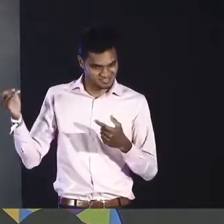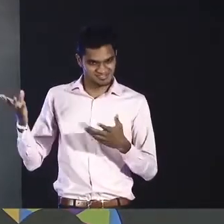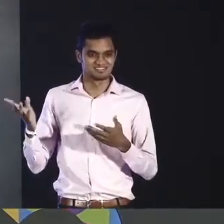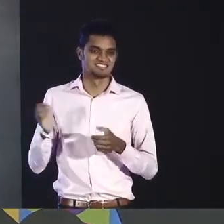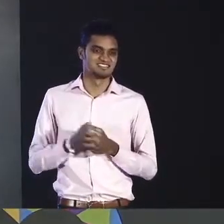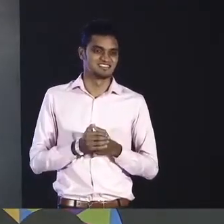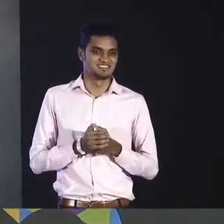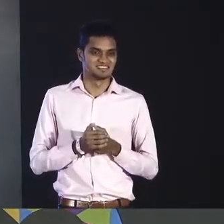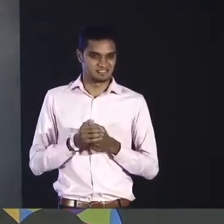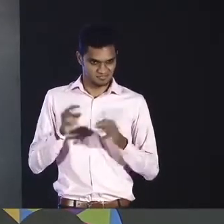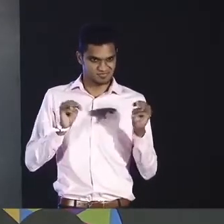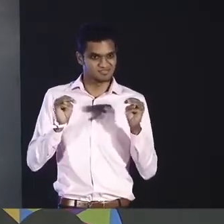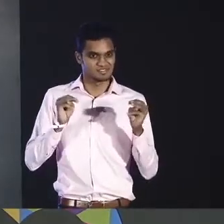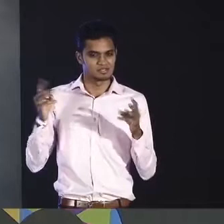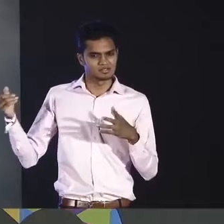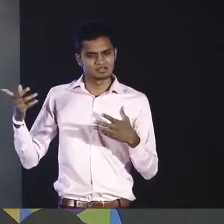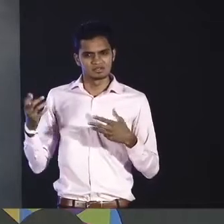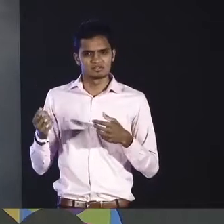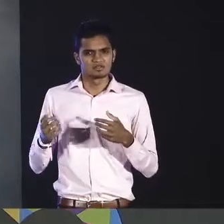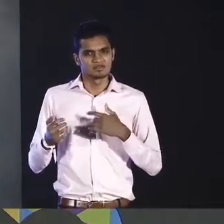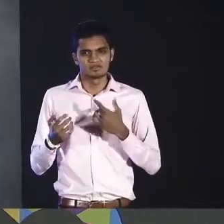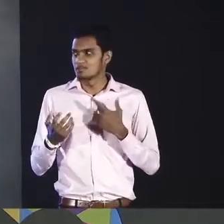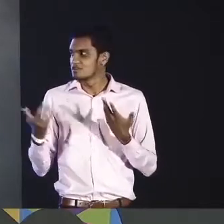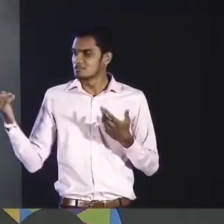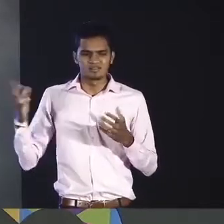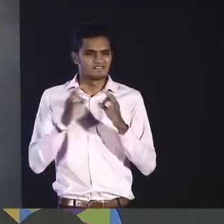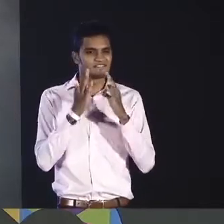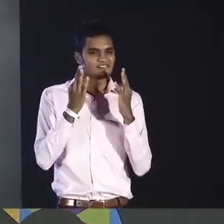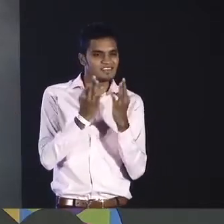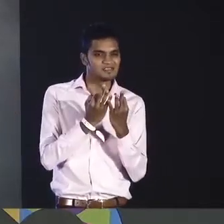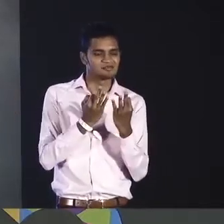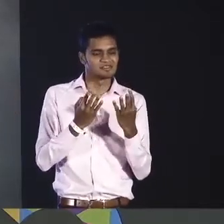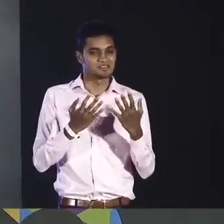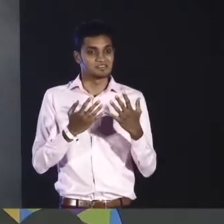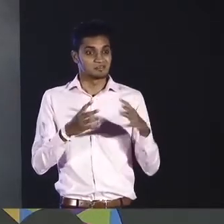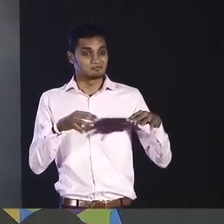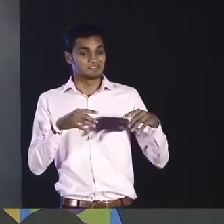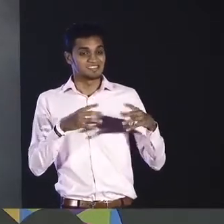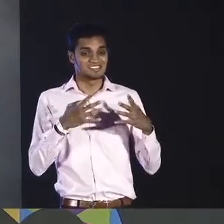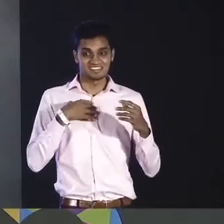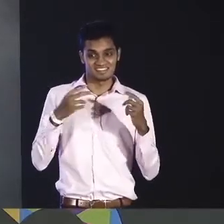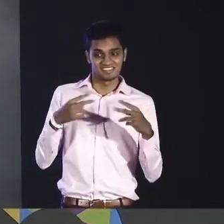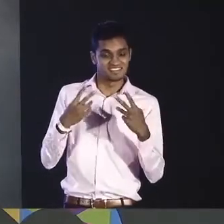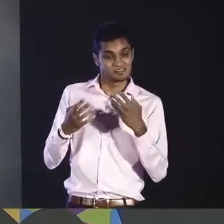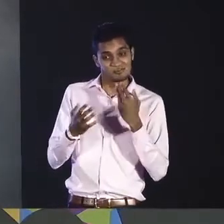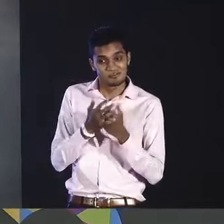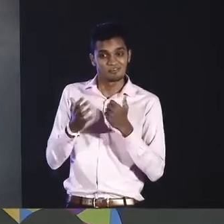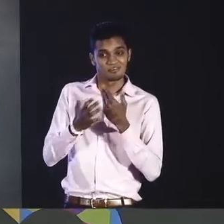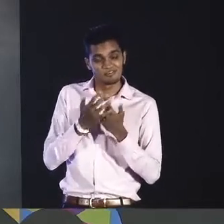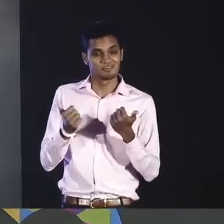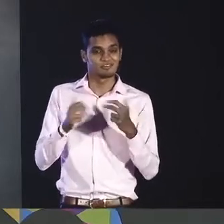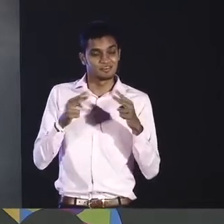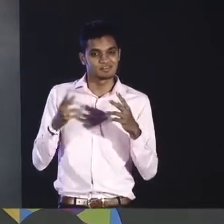feel a part of the India Inclusive Summit. So when family members praise you, you feel very, very jittery. I remember I had gone to